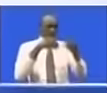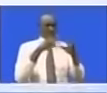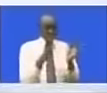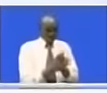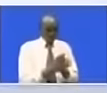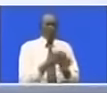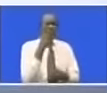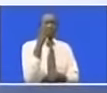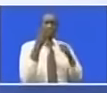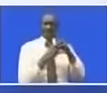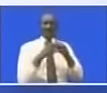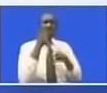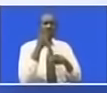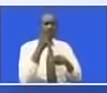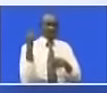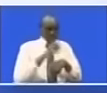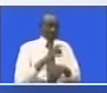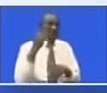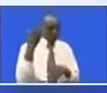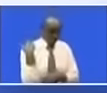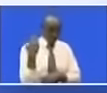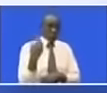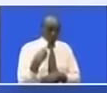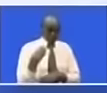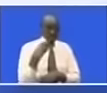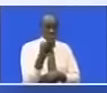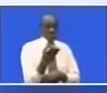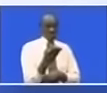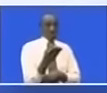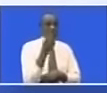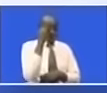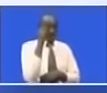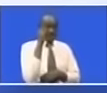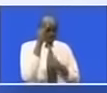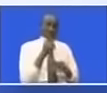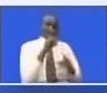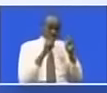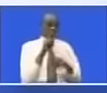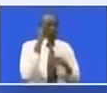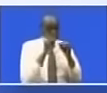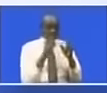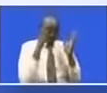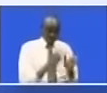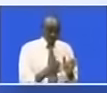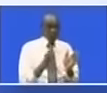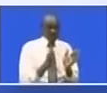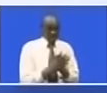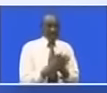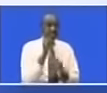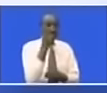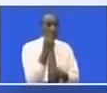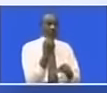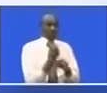48 days ago. We completed, that is the last day when we interviewed the last person. And we released that poll on 22nd of September.